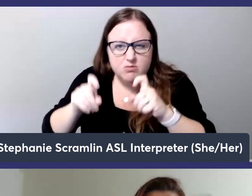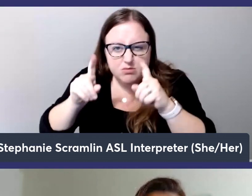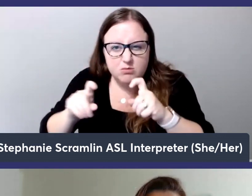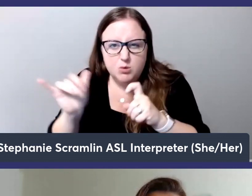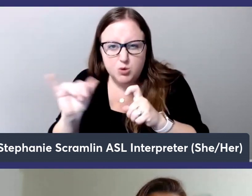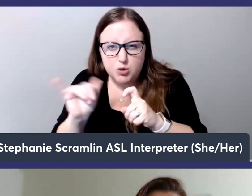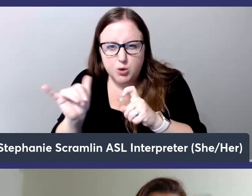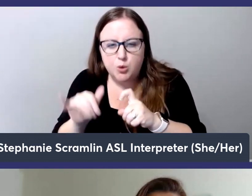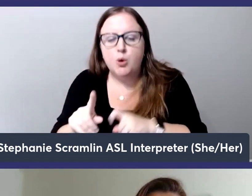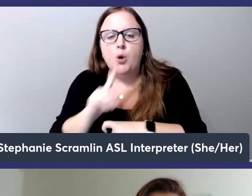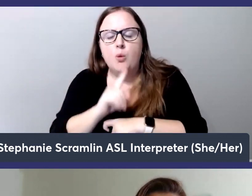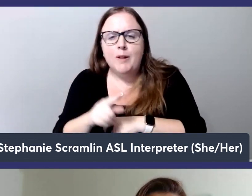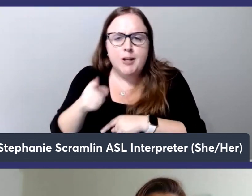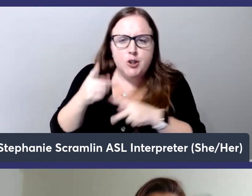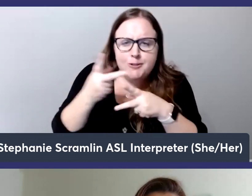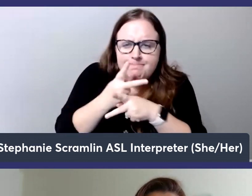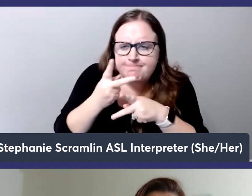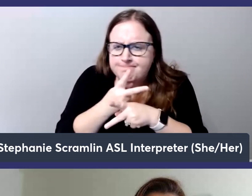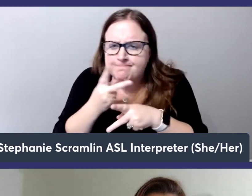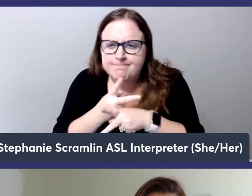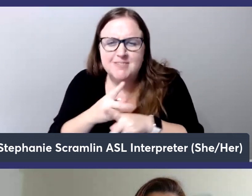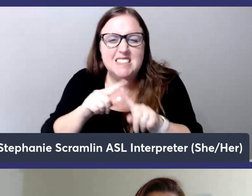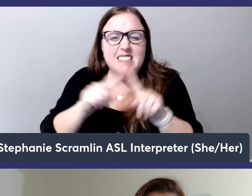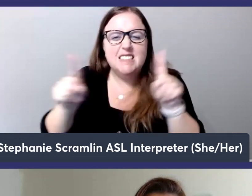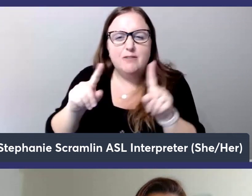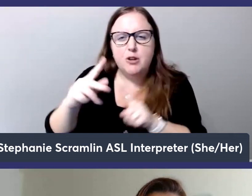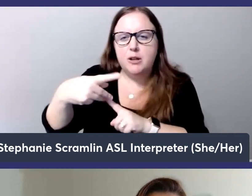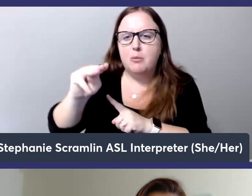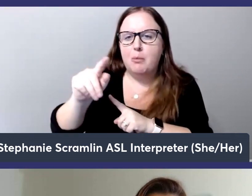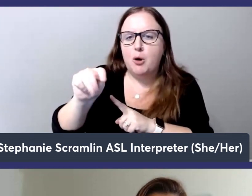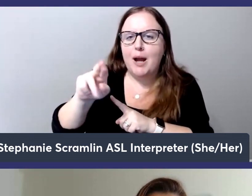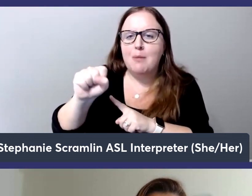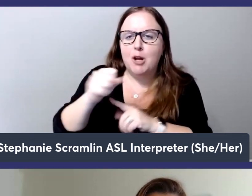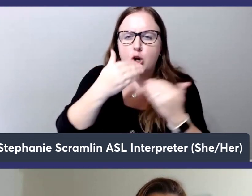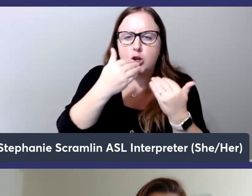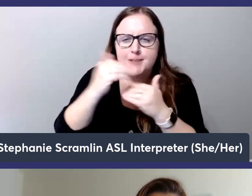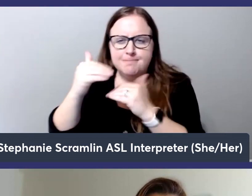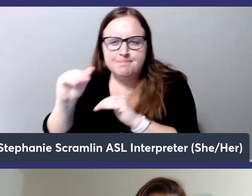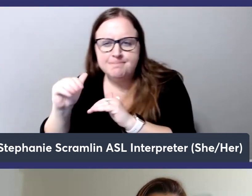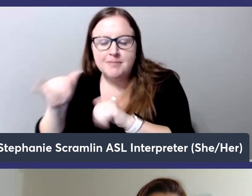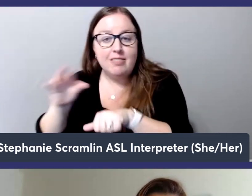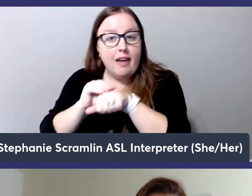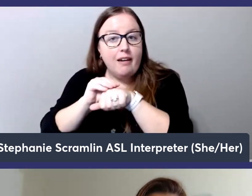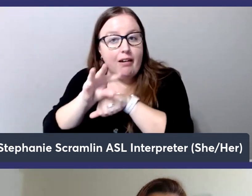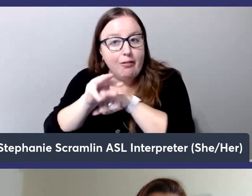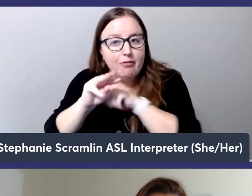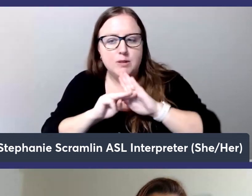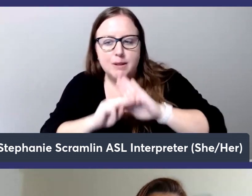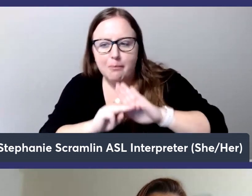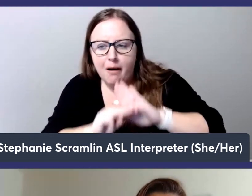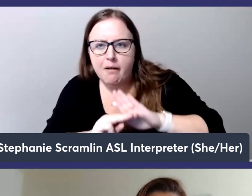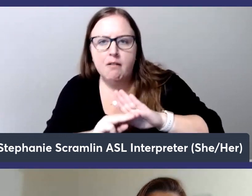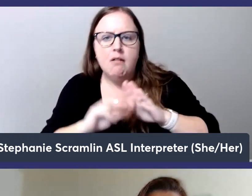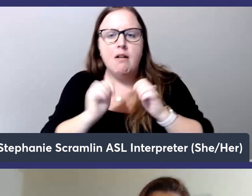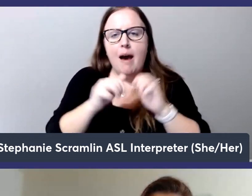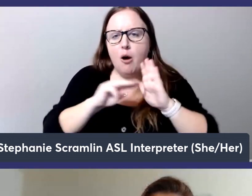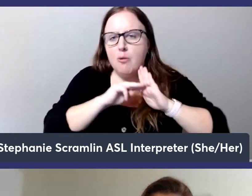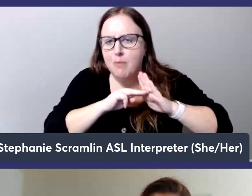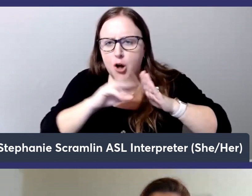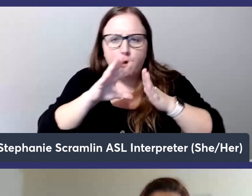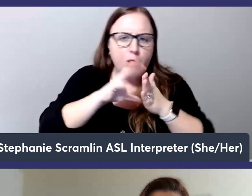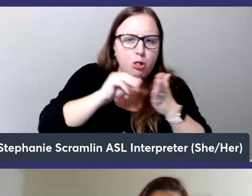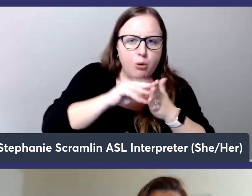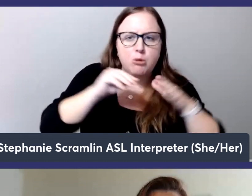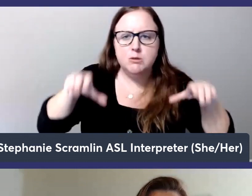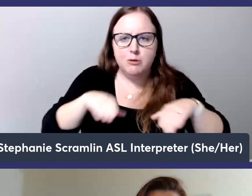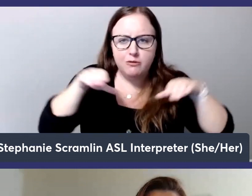you're exploring different hyperparameters which influence the model, how the model learns, how the model performs. So